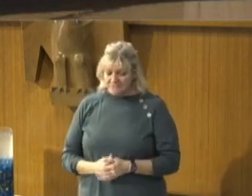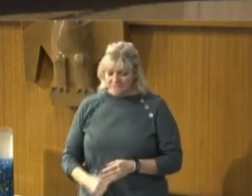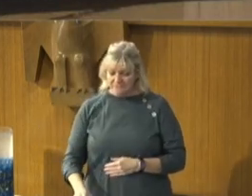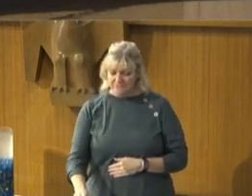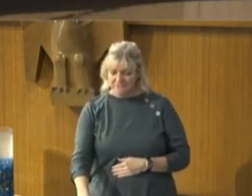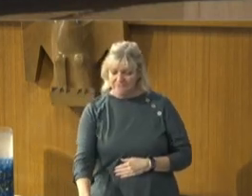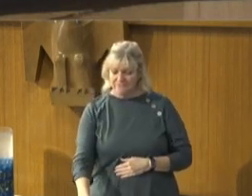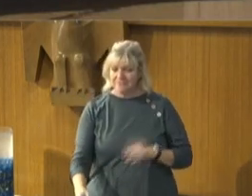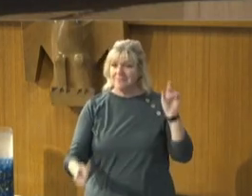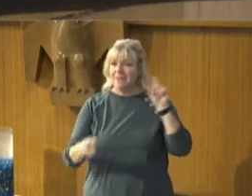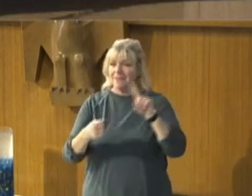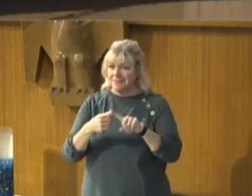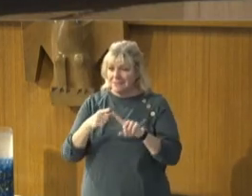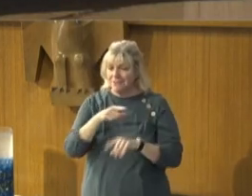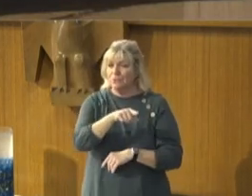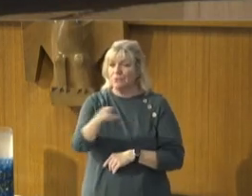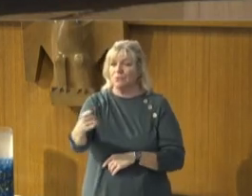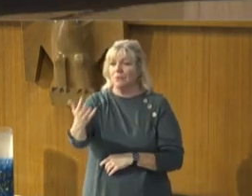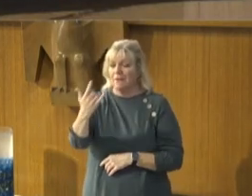unsaid. Till you love me.